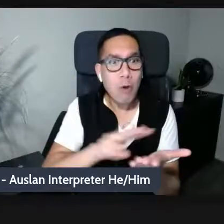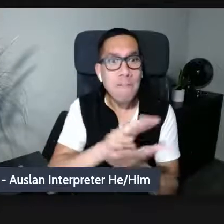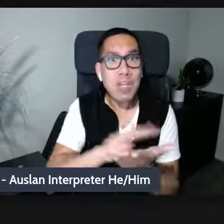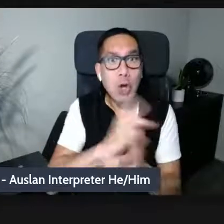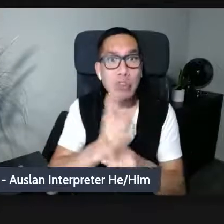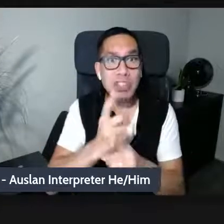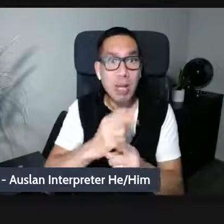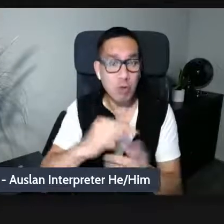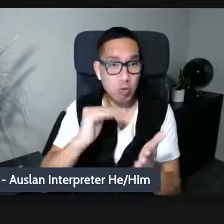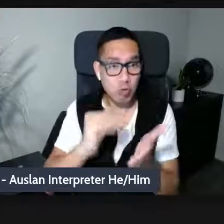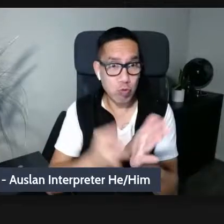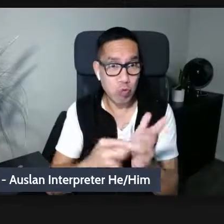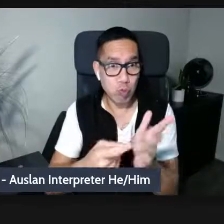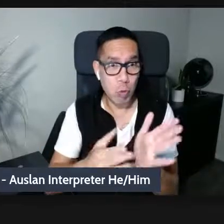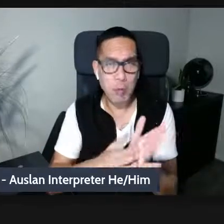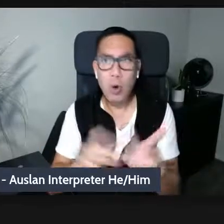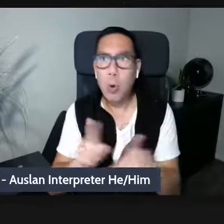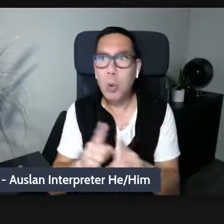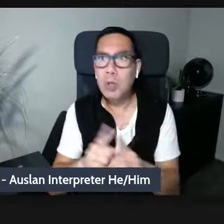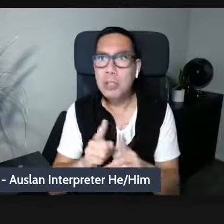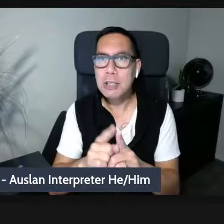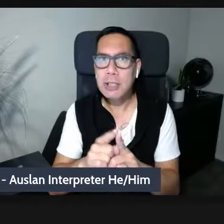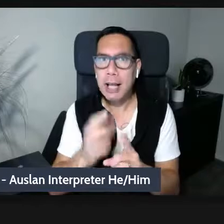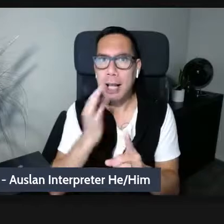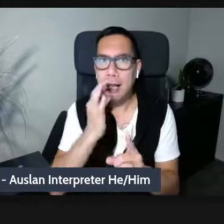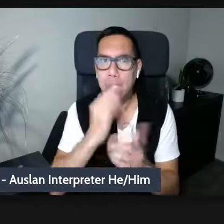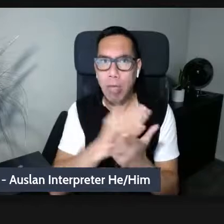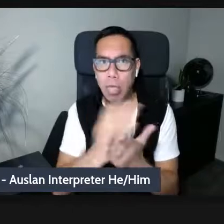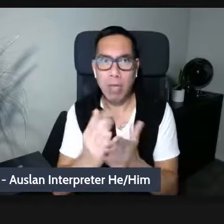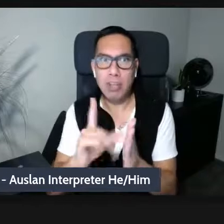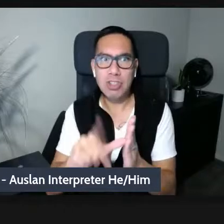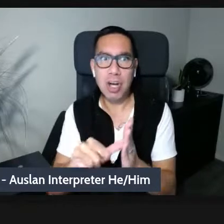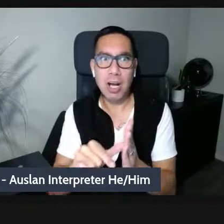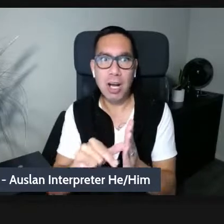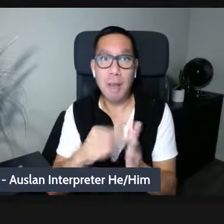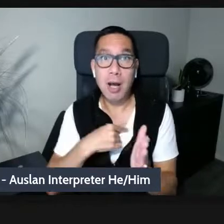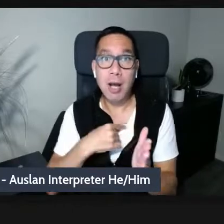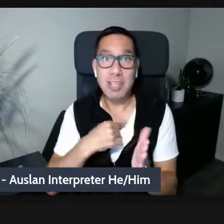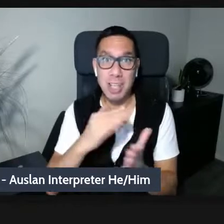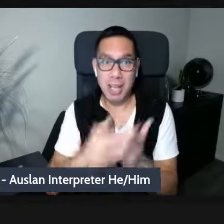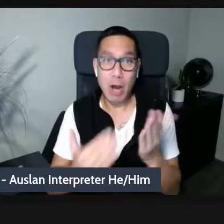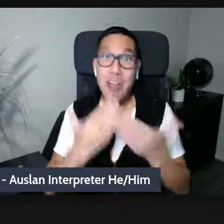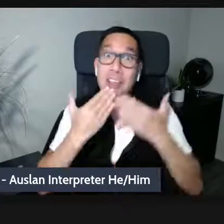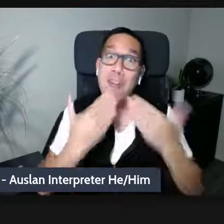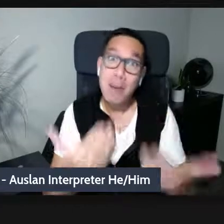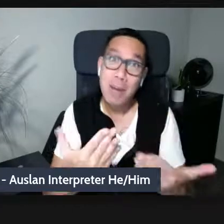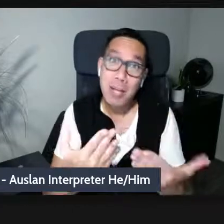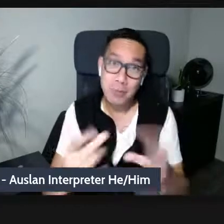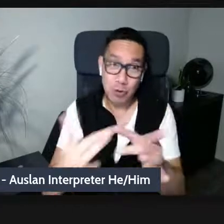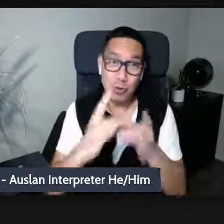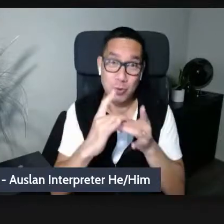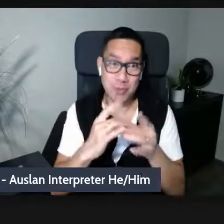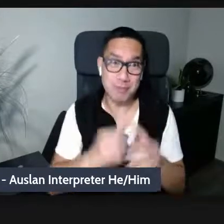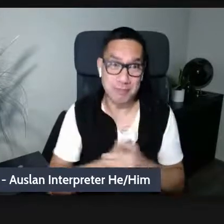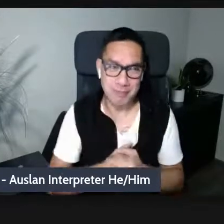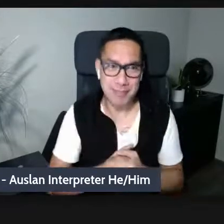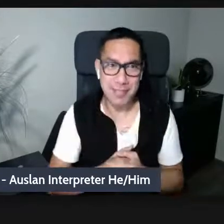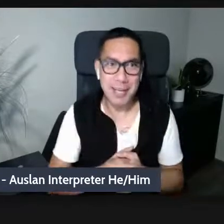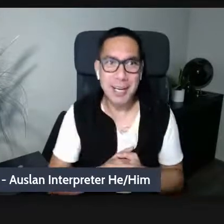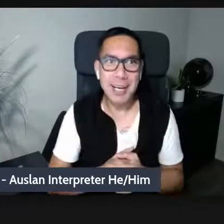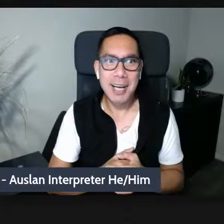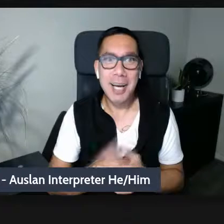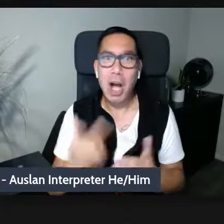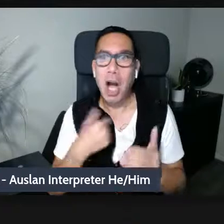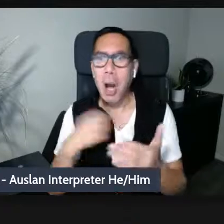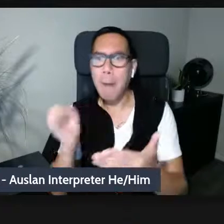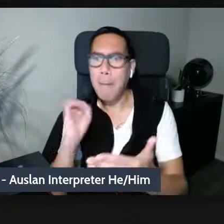since also we're running a couple of minutes over time, I might just thank you very much for joining us. I've just posted in